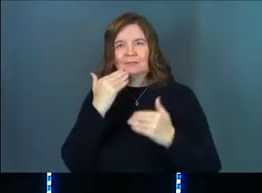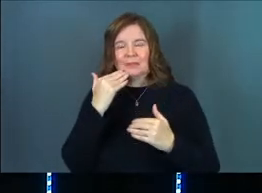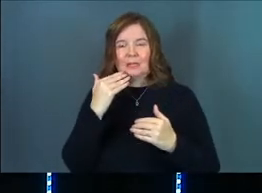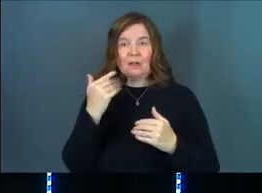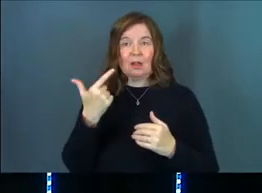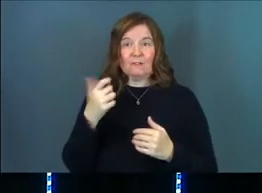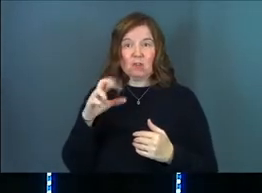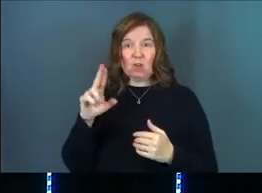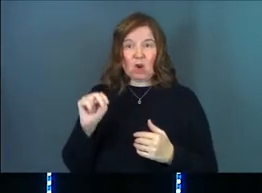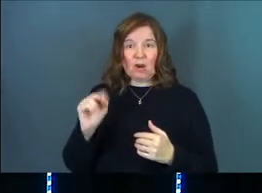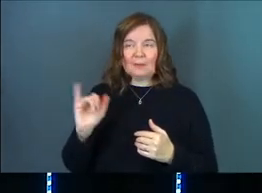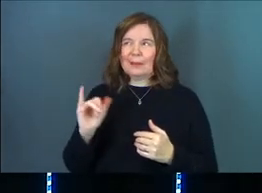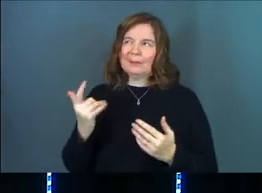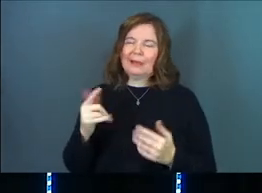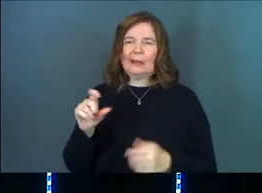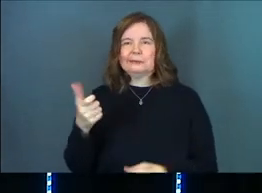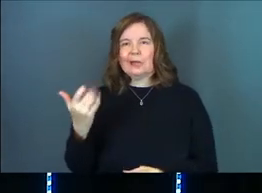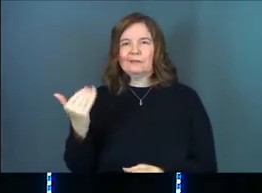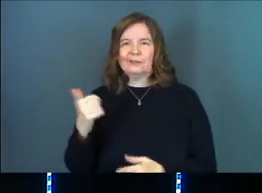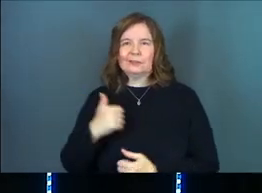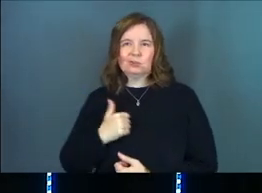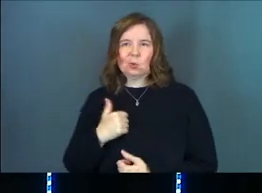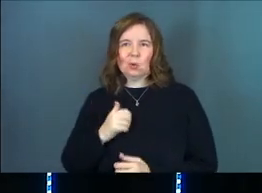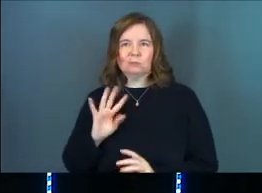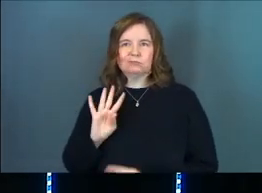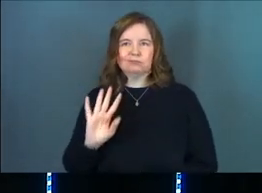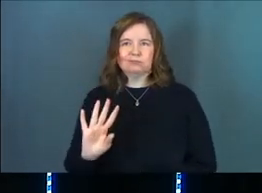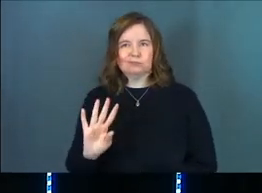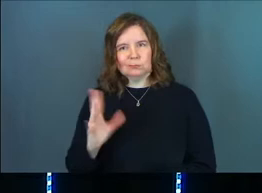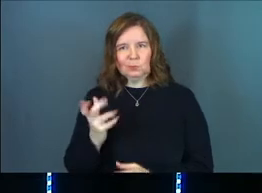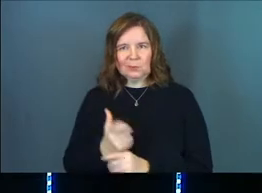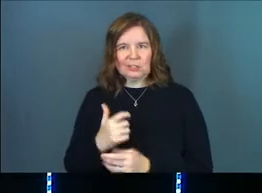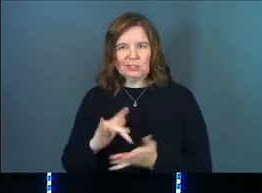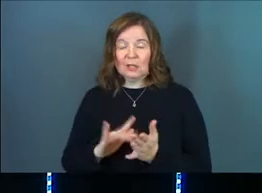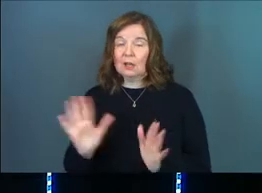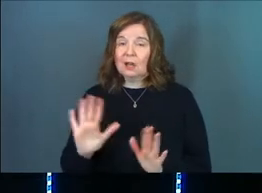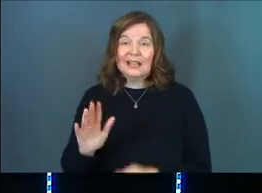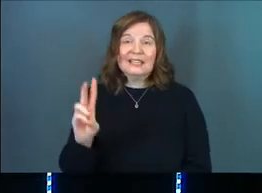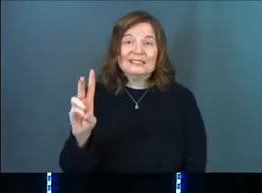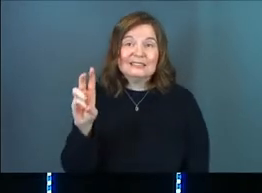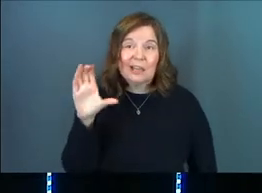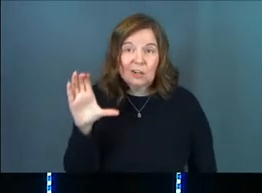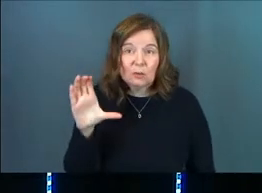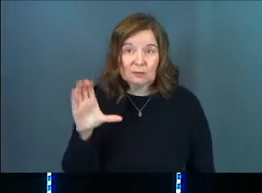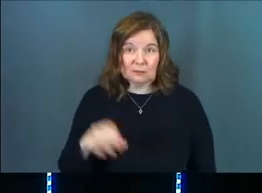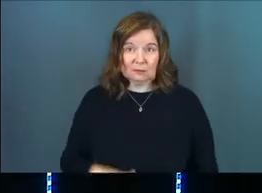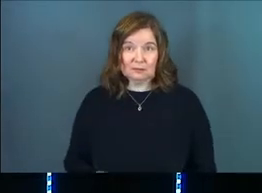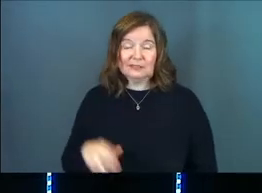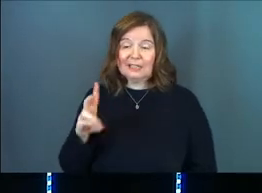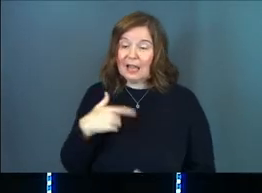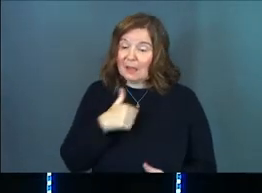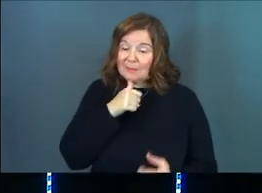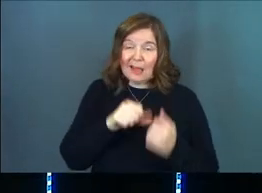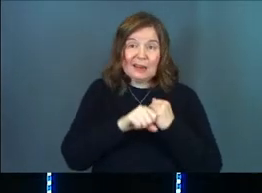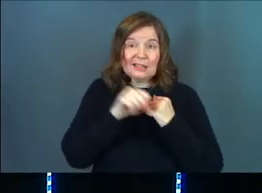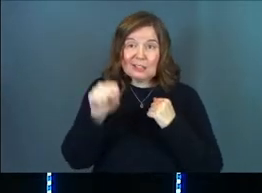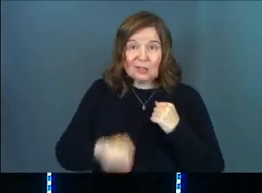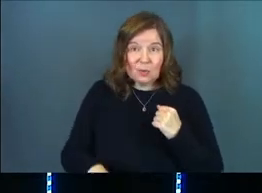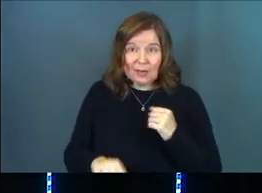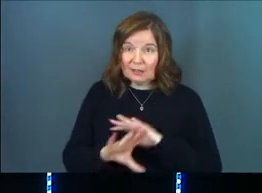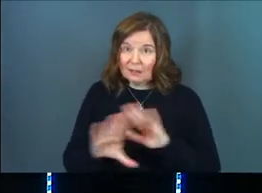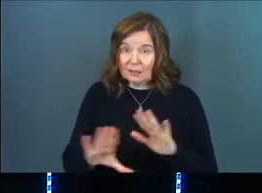Garden of Gethsemane and maybe like, you know, 10 or 15 soldiers, they show up to get Jesus. 600. 600. I'm not